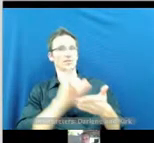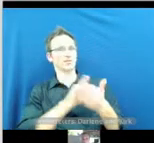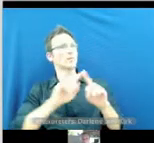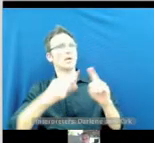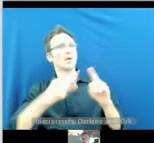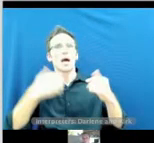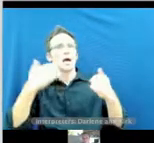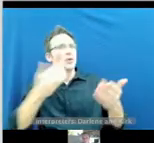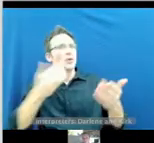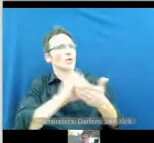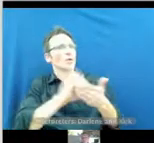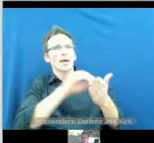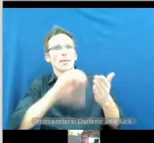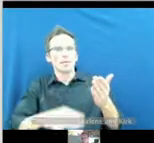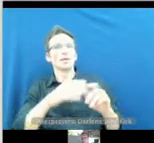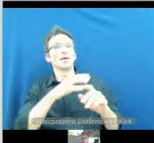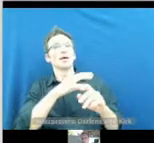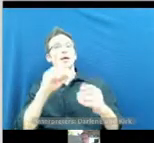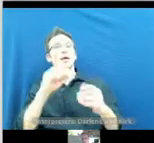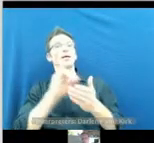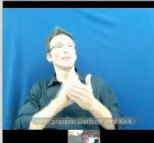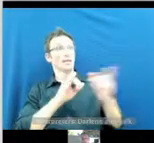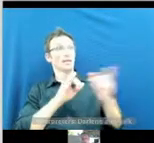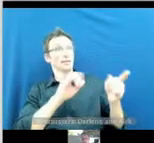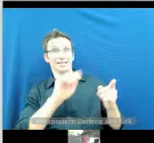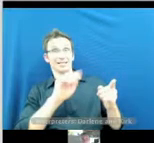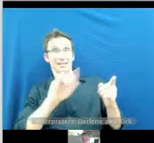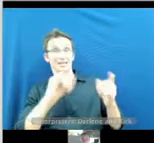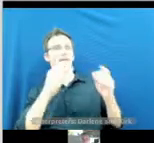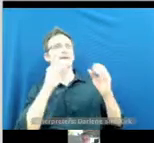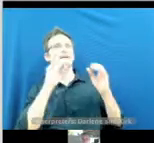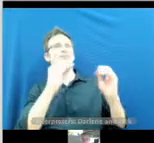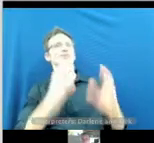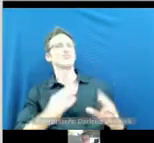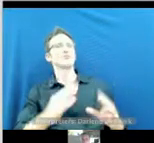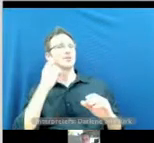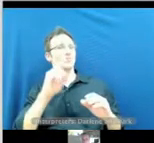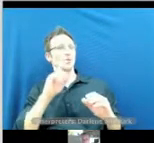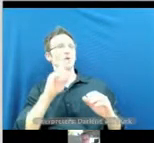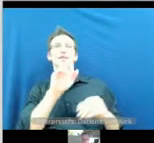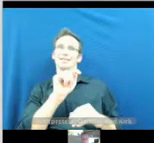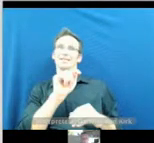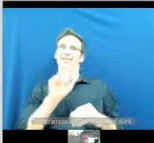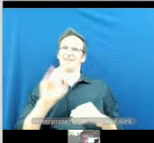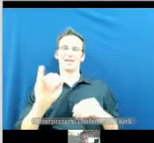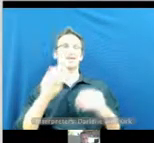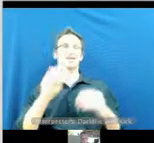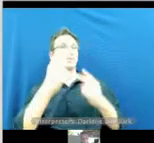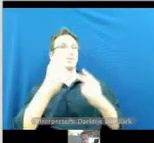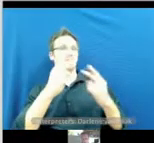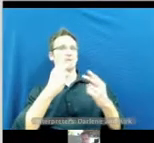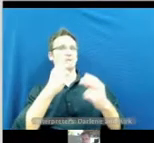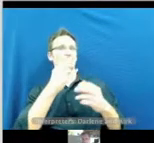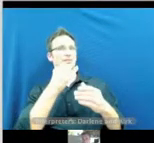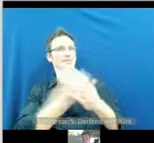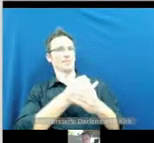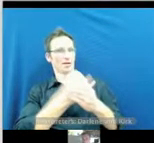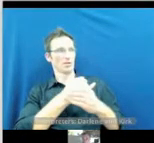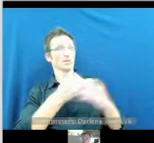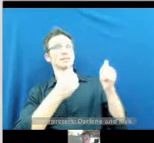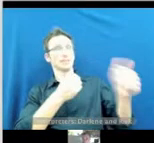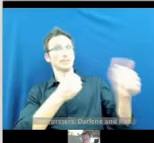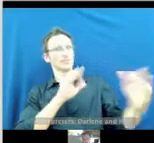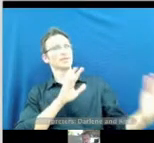the teacher for the vision impaired who did the reaching out and did her own research. So someone with your knowledge and with